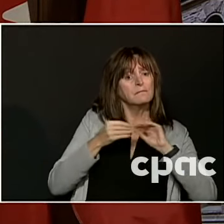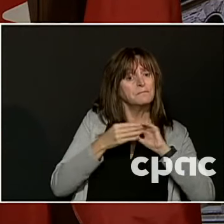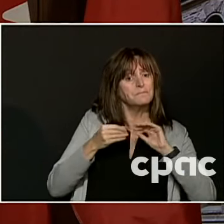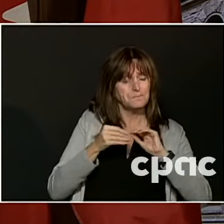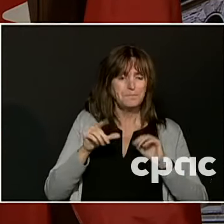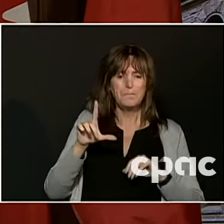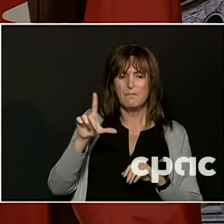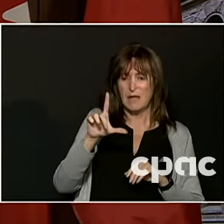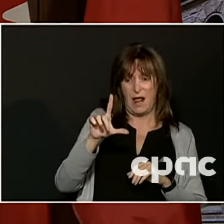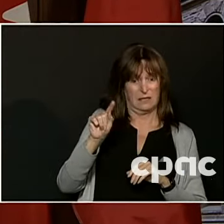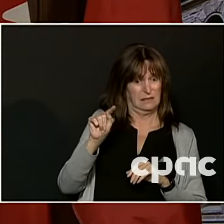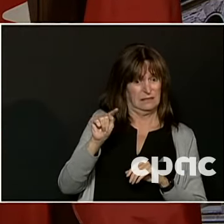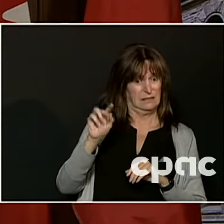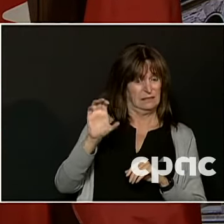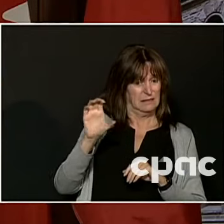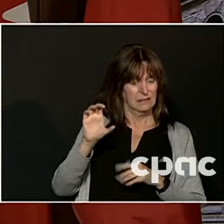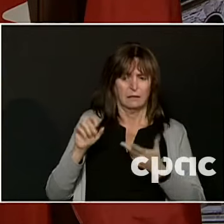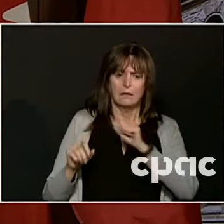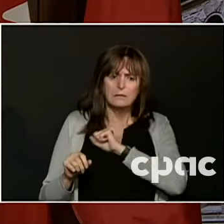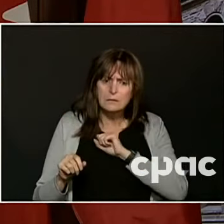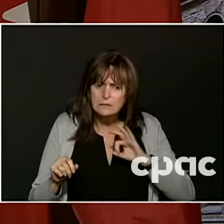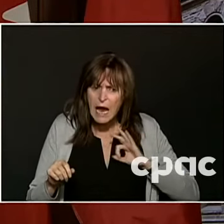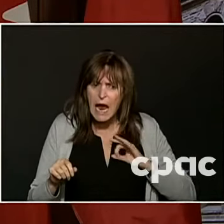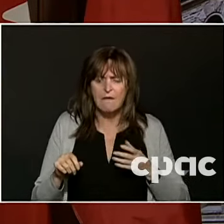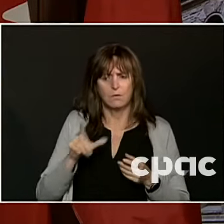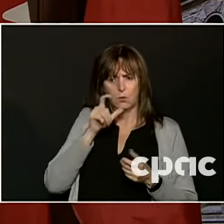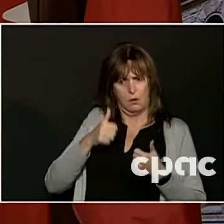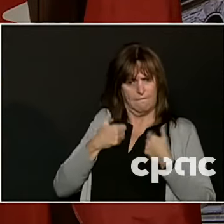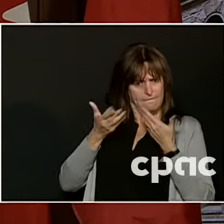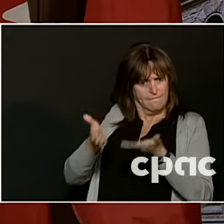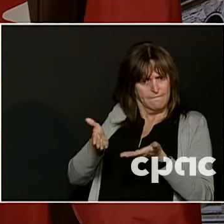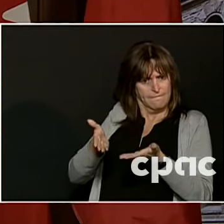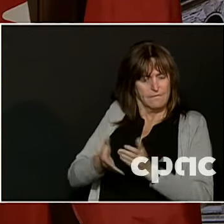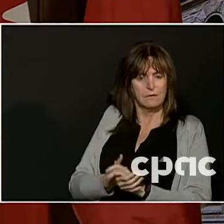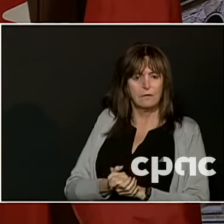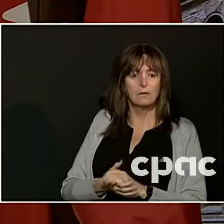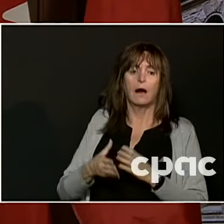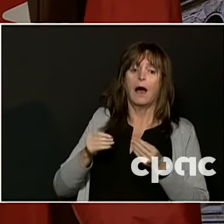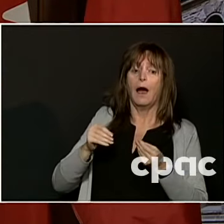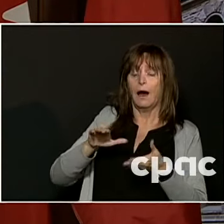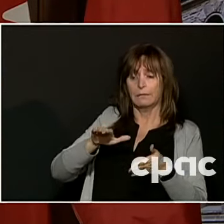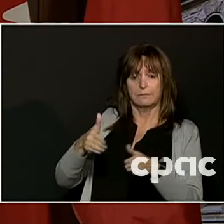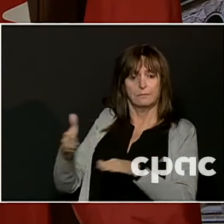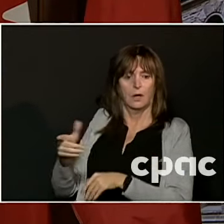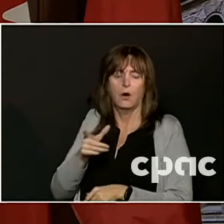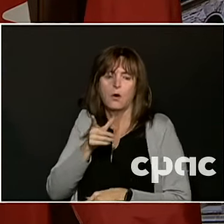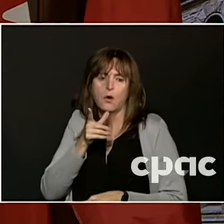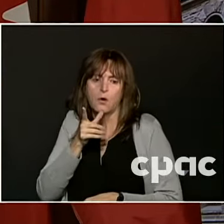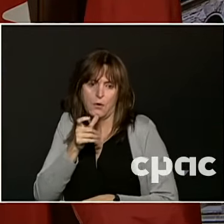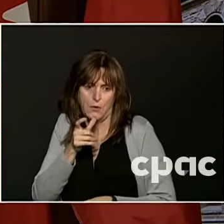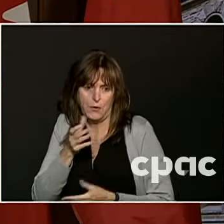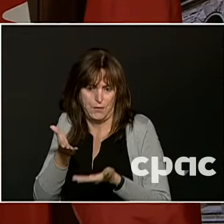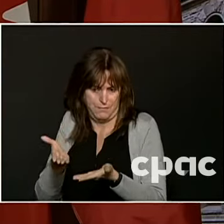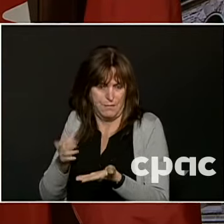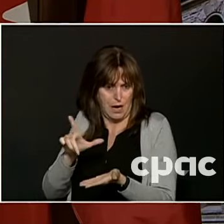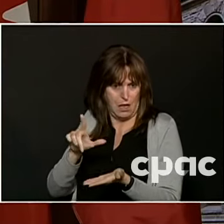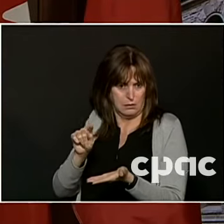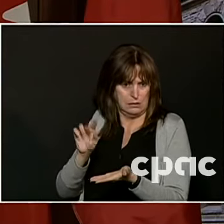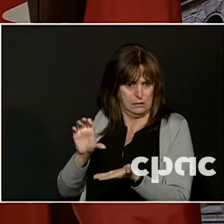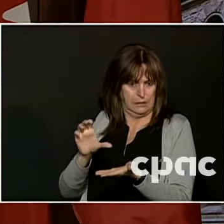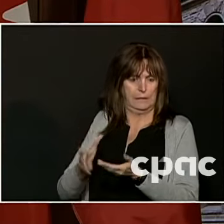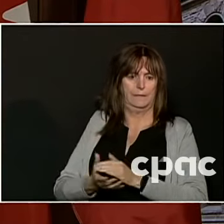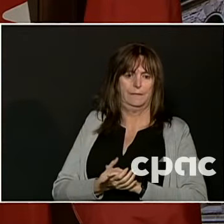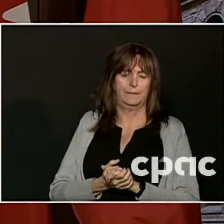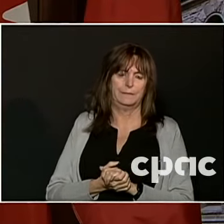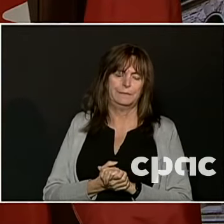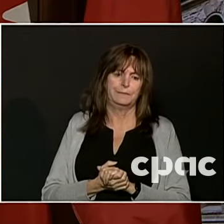among staff and among residents, and mortality among those residents in long-term care homes. I think